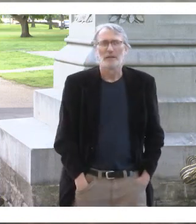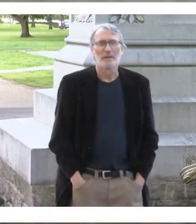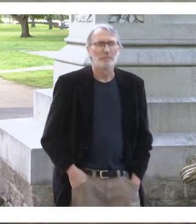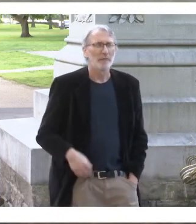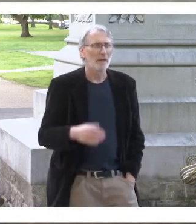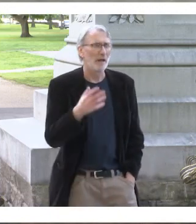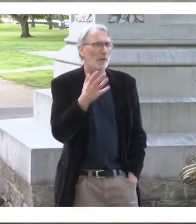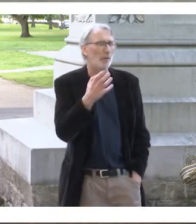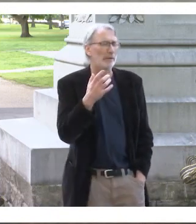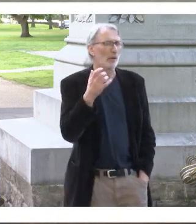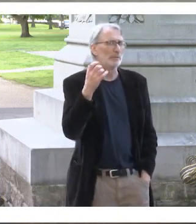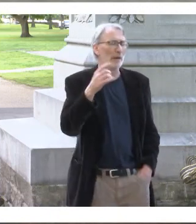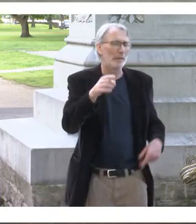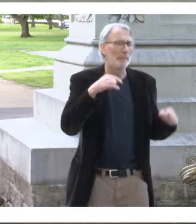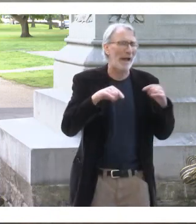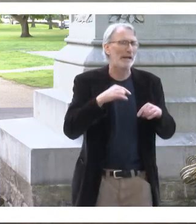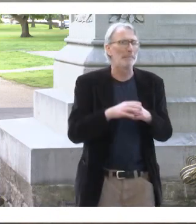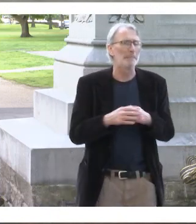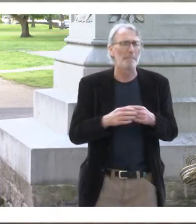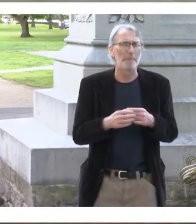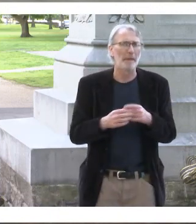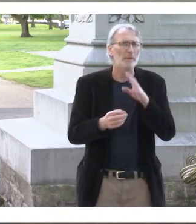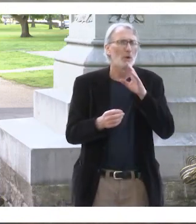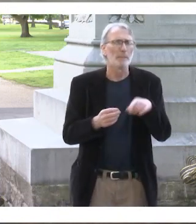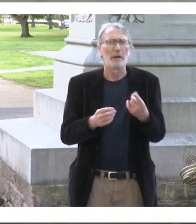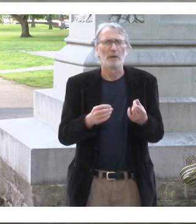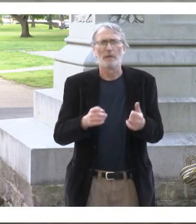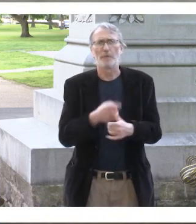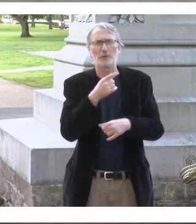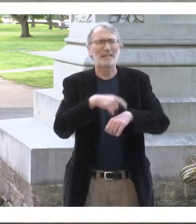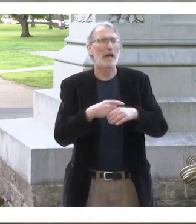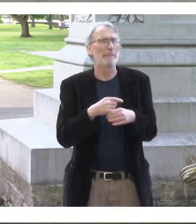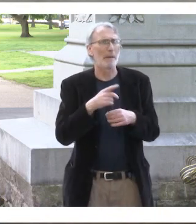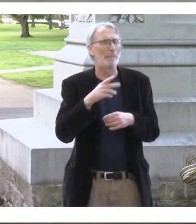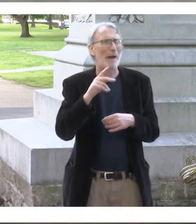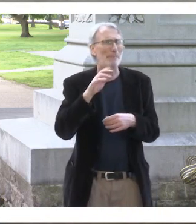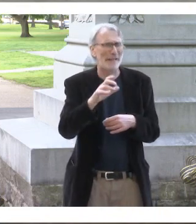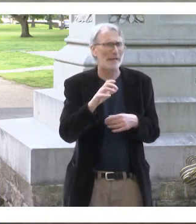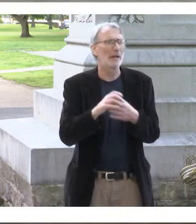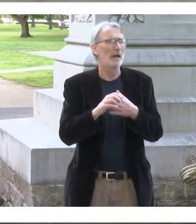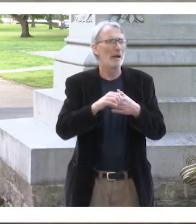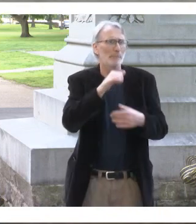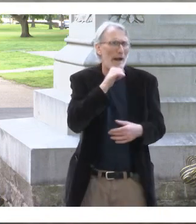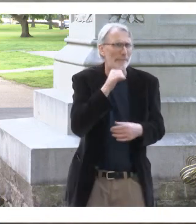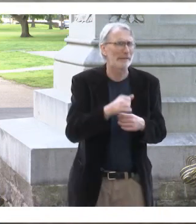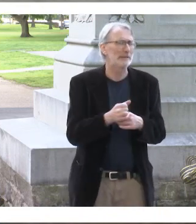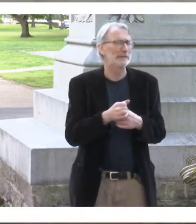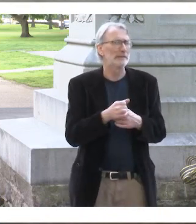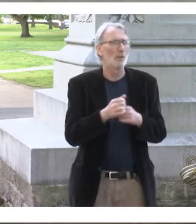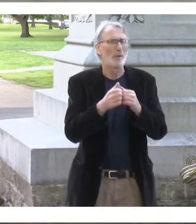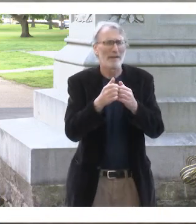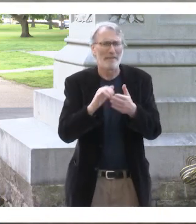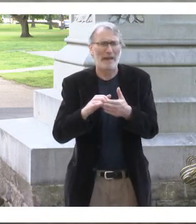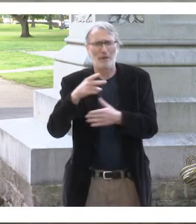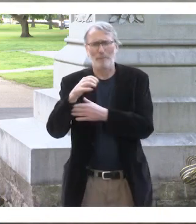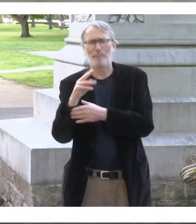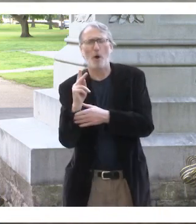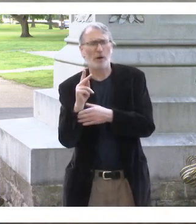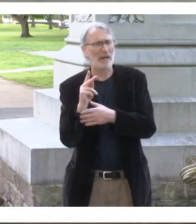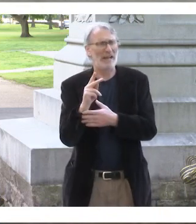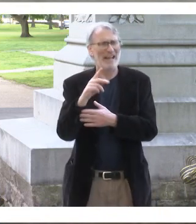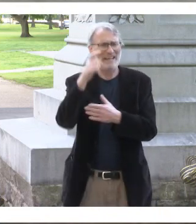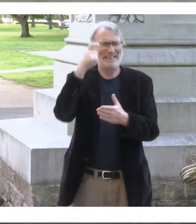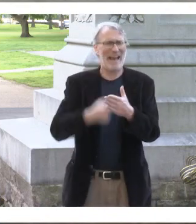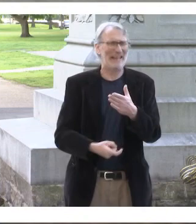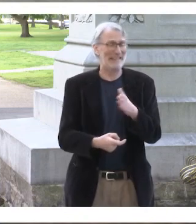back and really talk about how this is the first public-private partnership with the Park Stacks. So this is your Park Stacks money